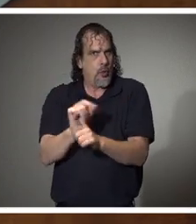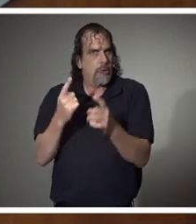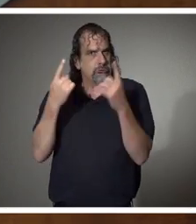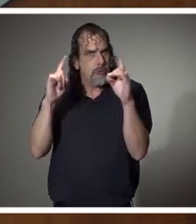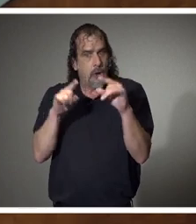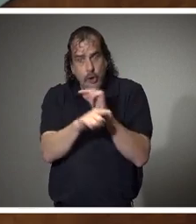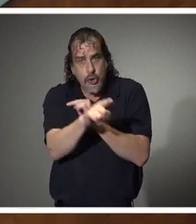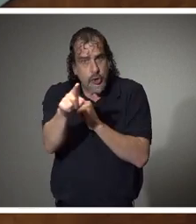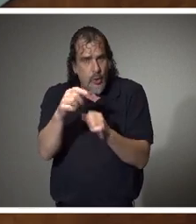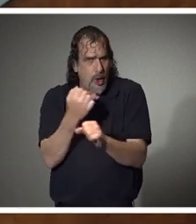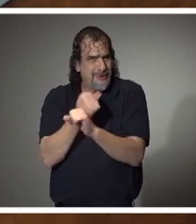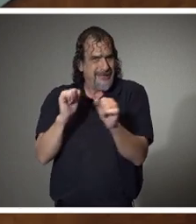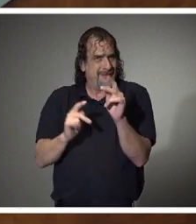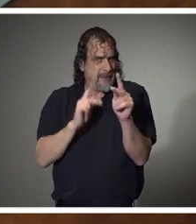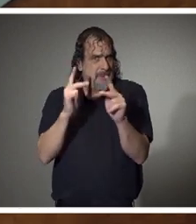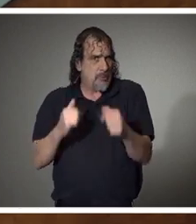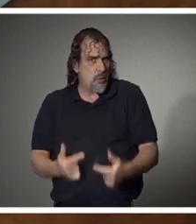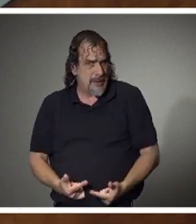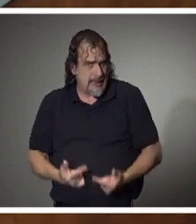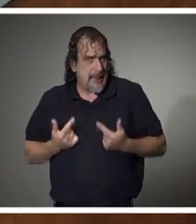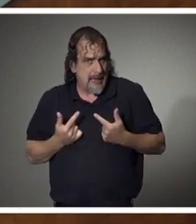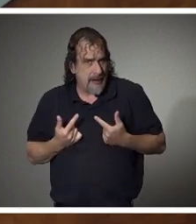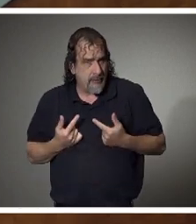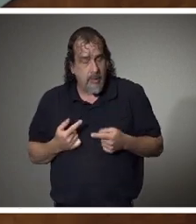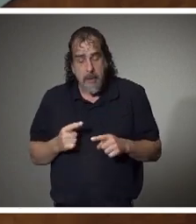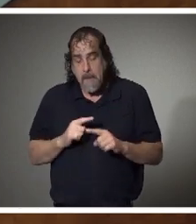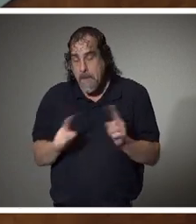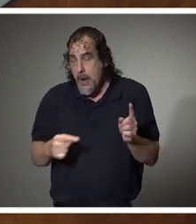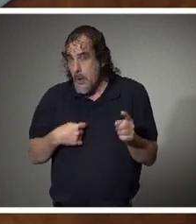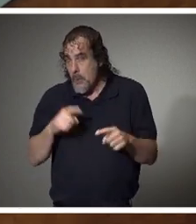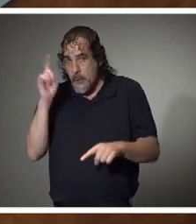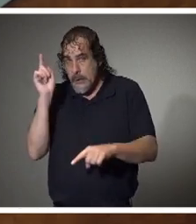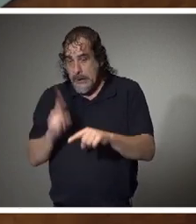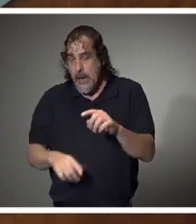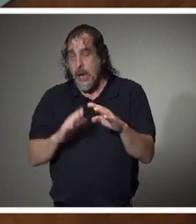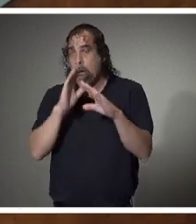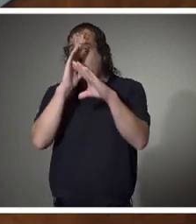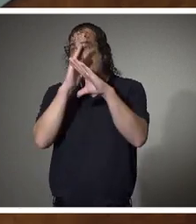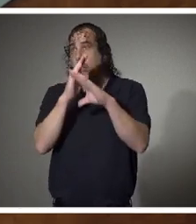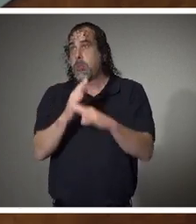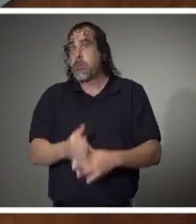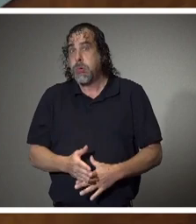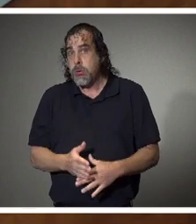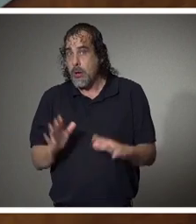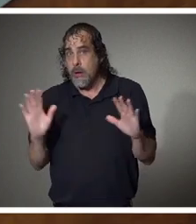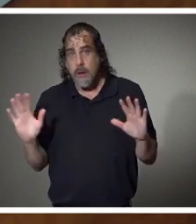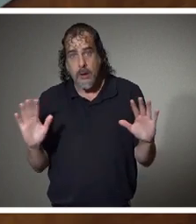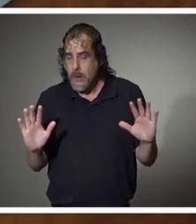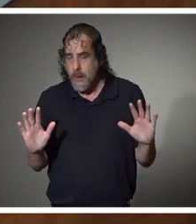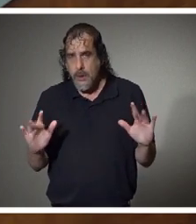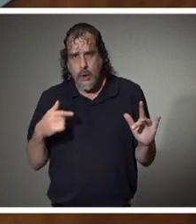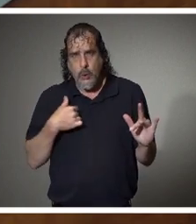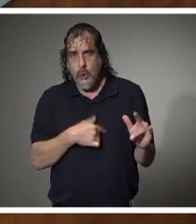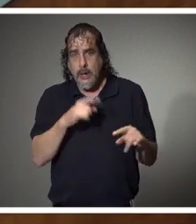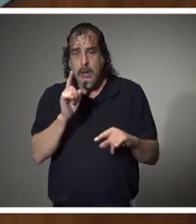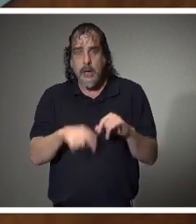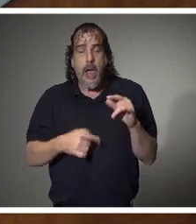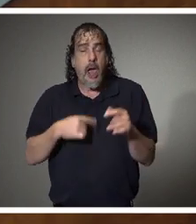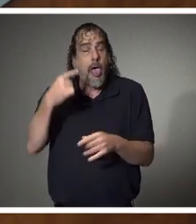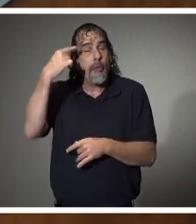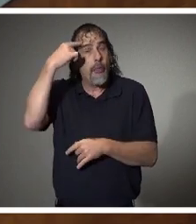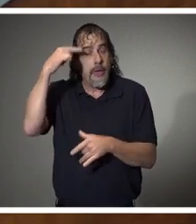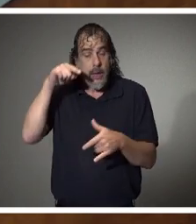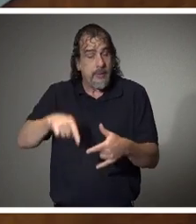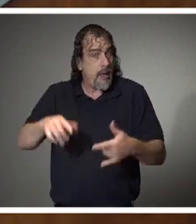lives, but we cannot let our guard down. We cannot pretend this is